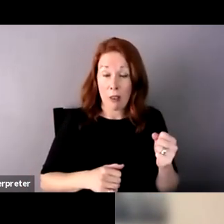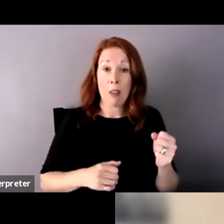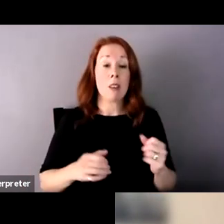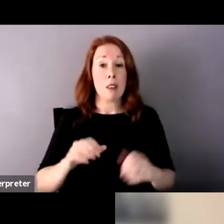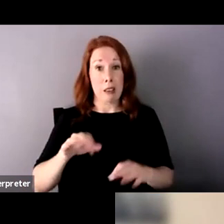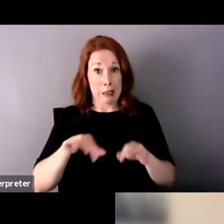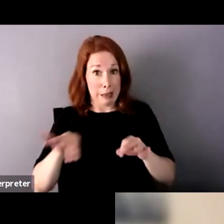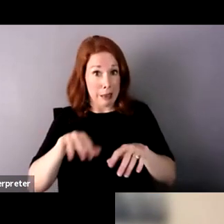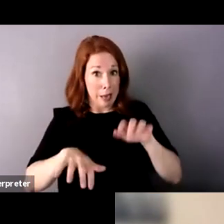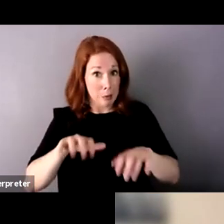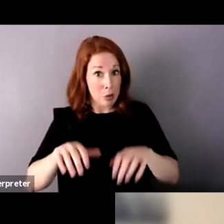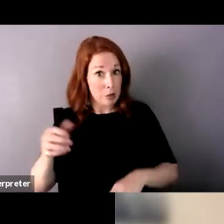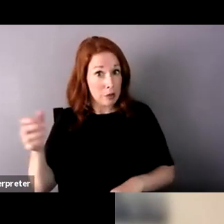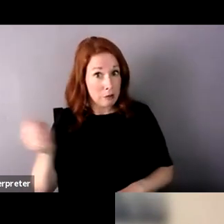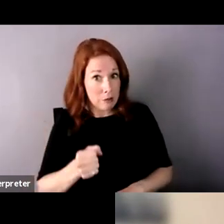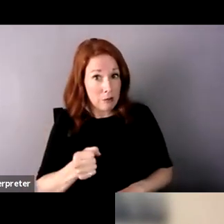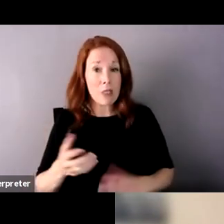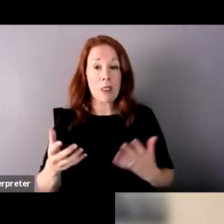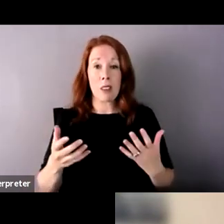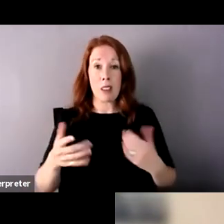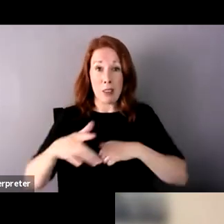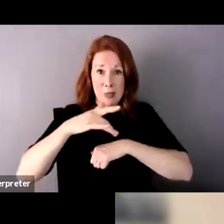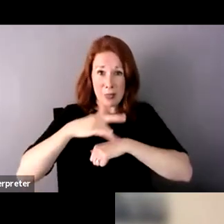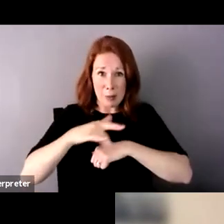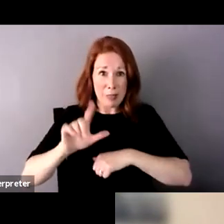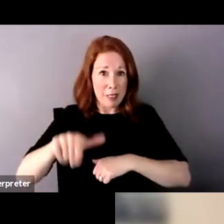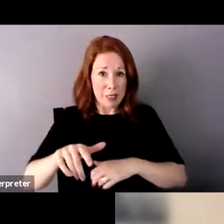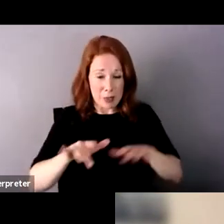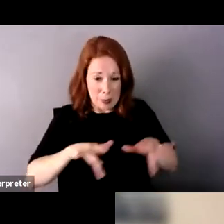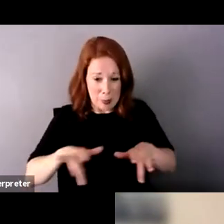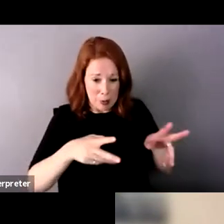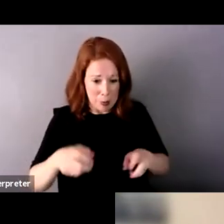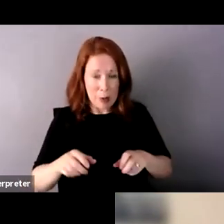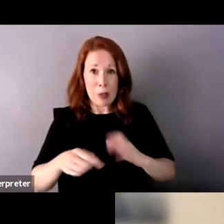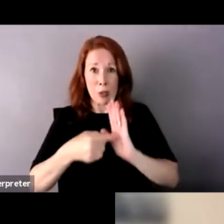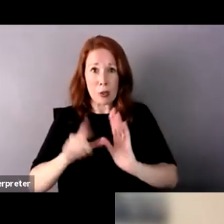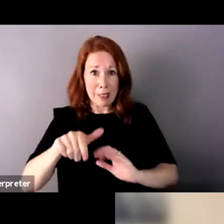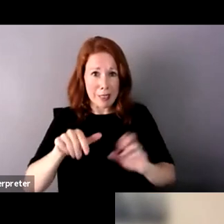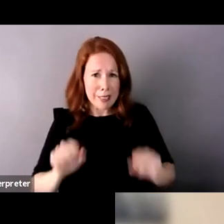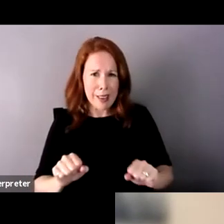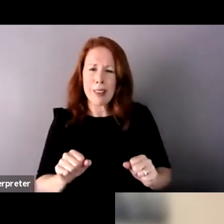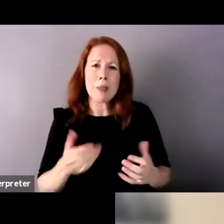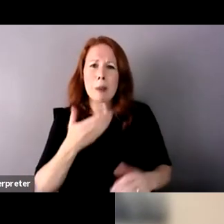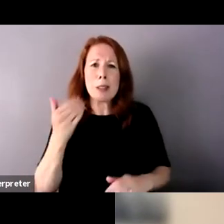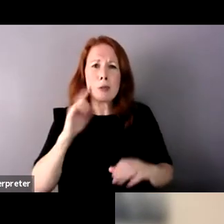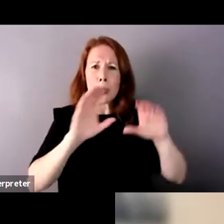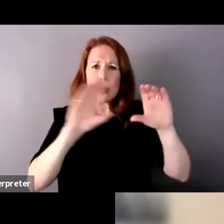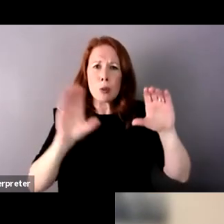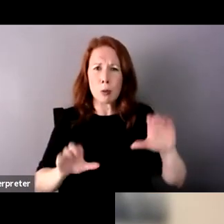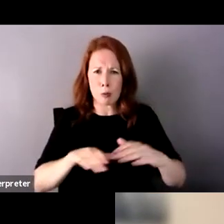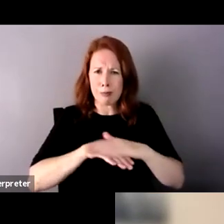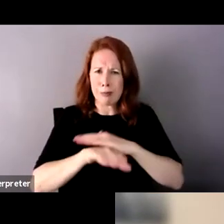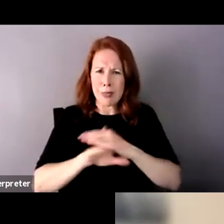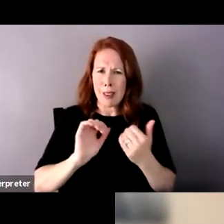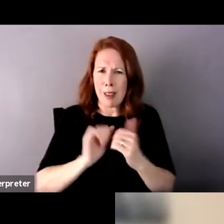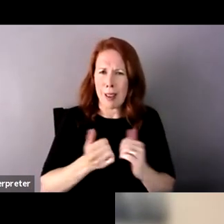for captions? Is it making it available afterwards? Any advice there? Taylor, I see you're nodding. Maybe you have some experience with